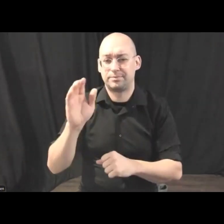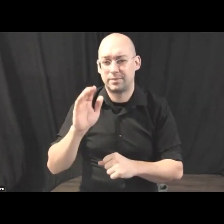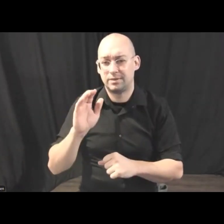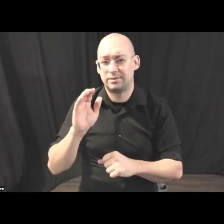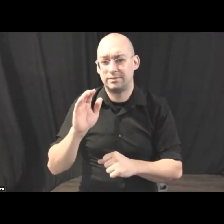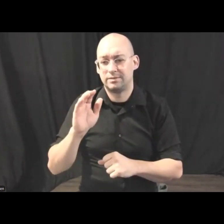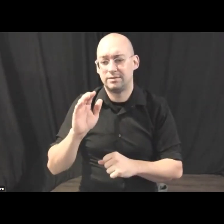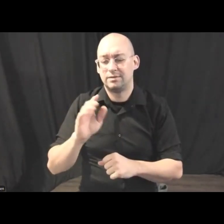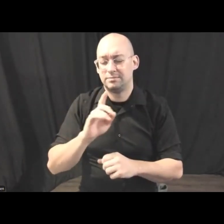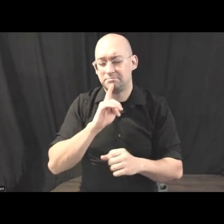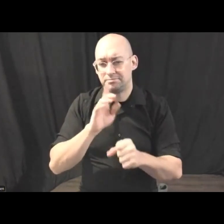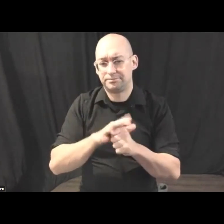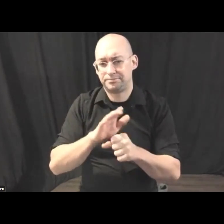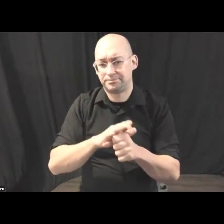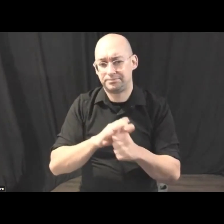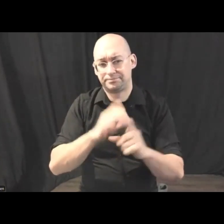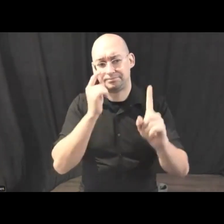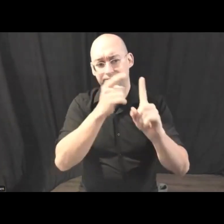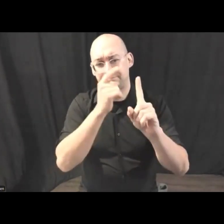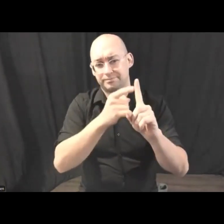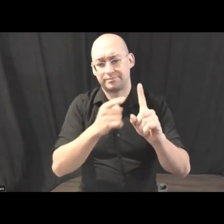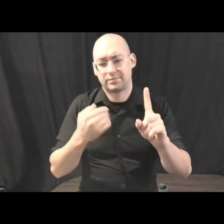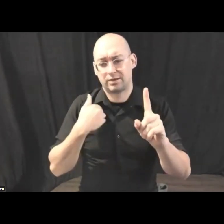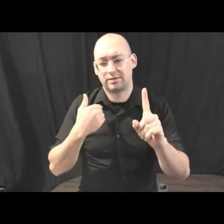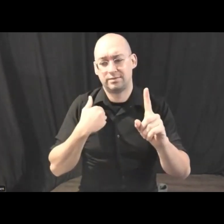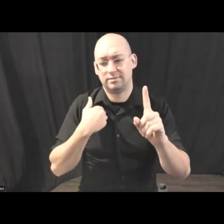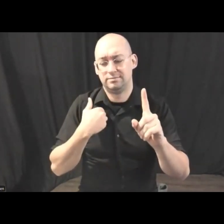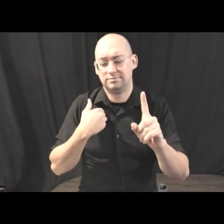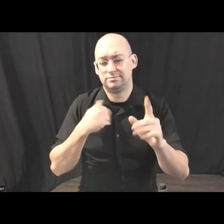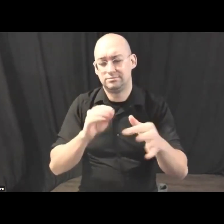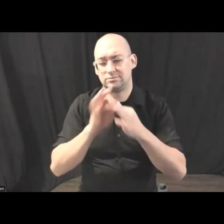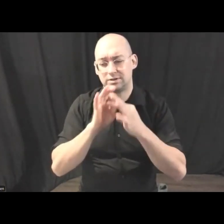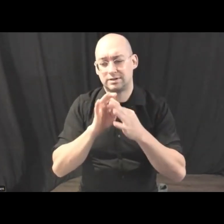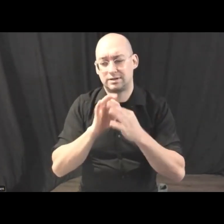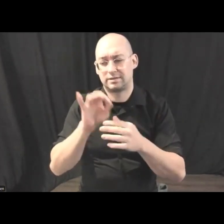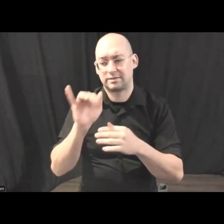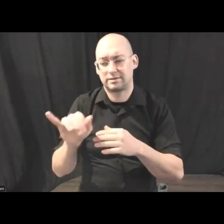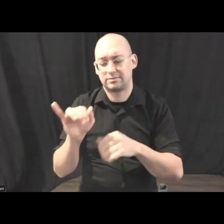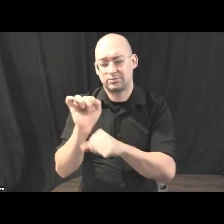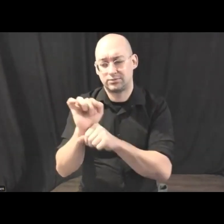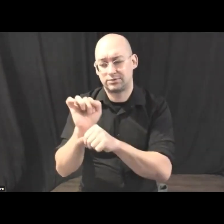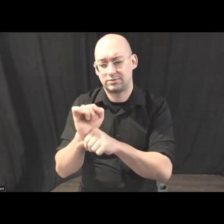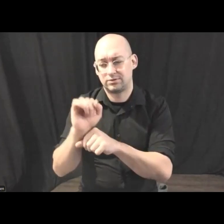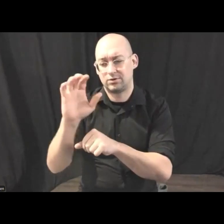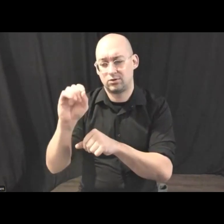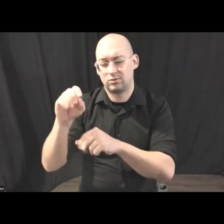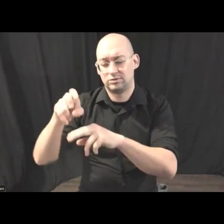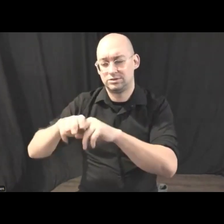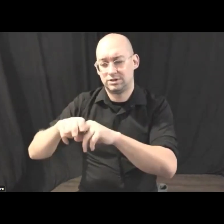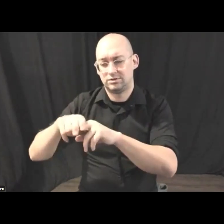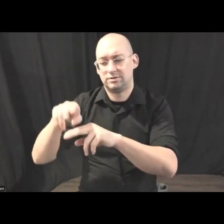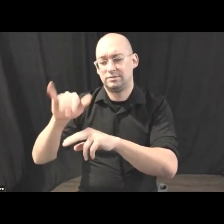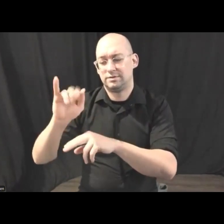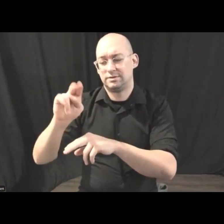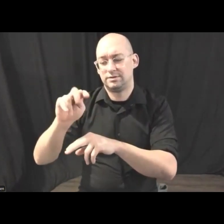absolute commitment to the priorities that you're putting forward here, again, in that capacity of both the co-chair of the Interagency Council on Homelessness, but also in this space